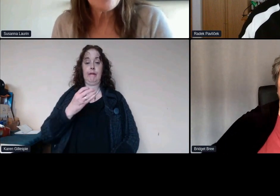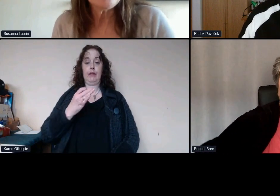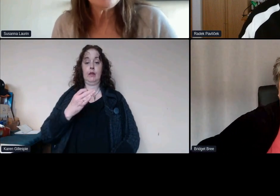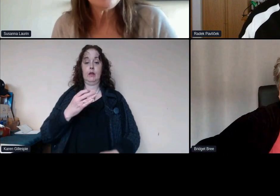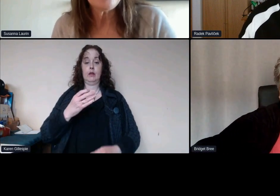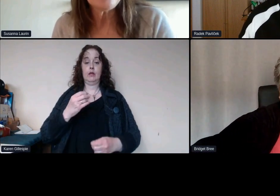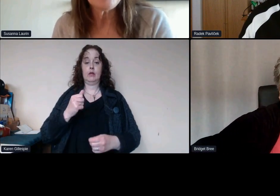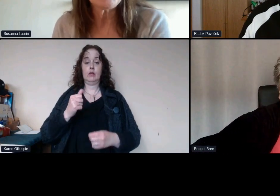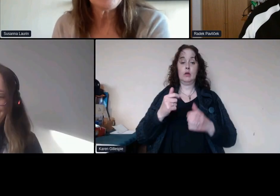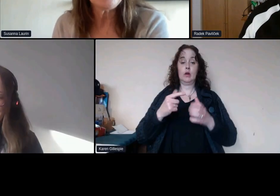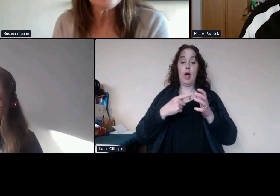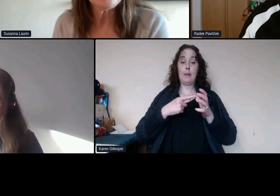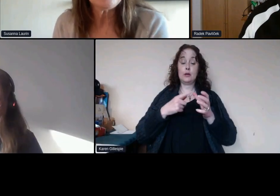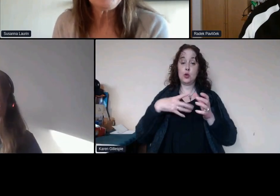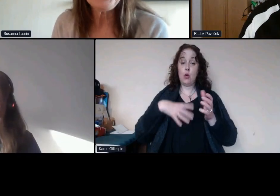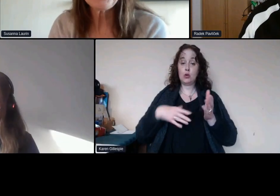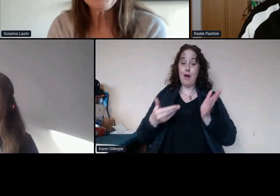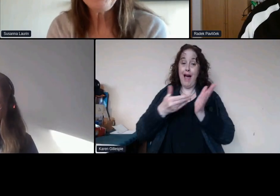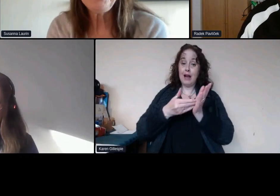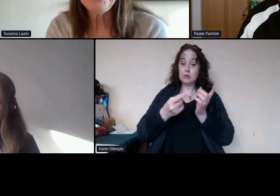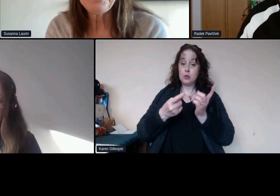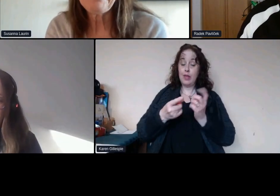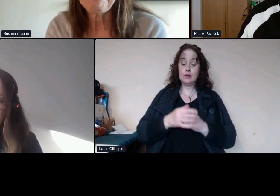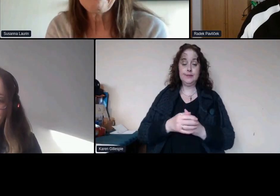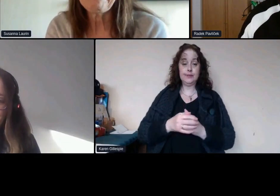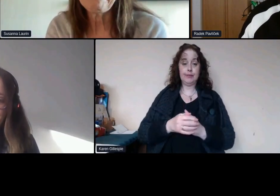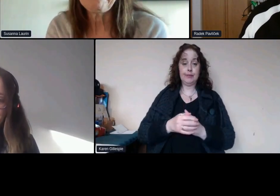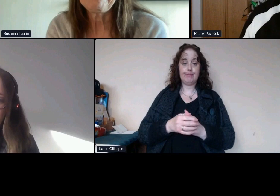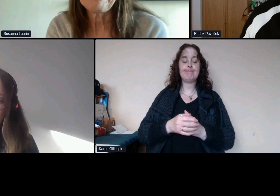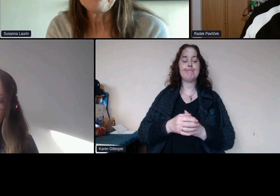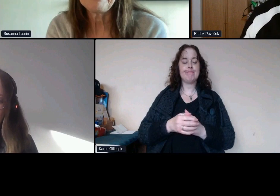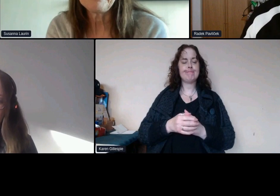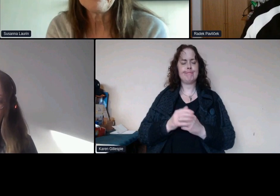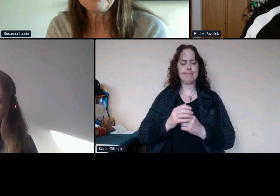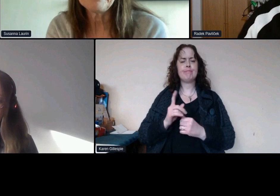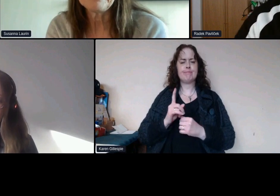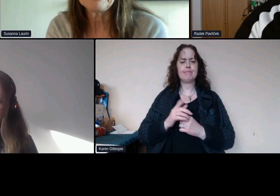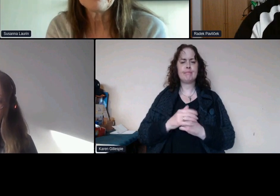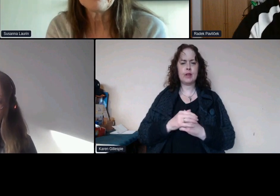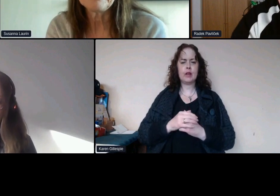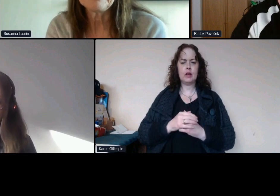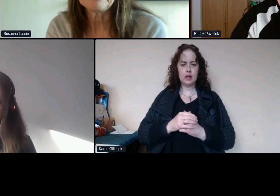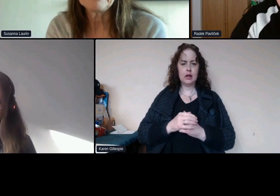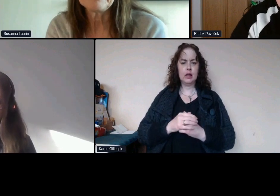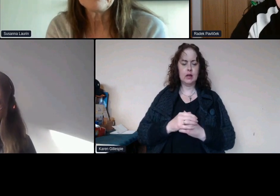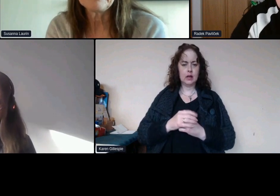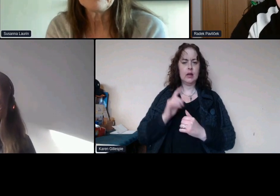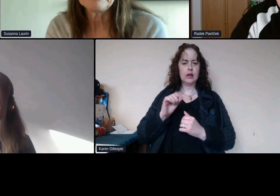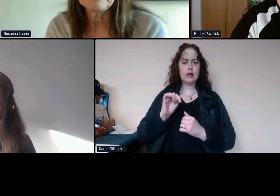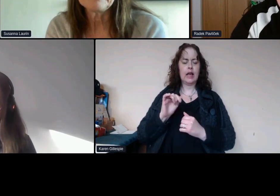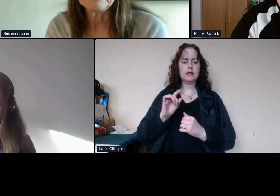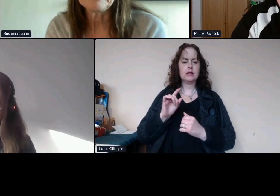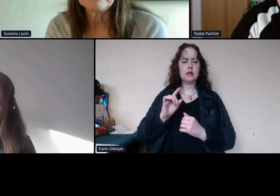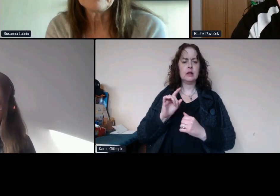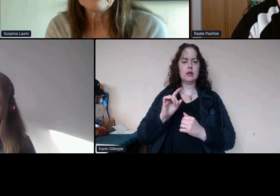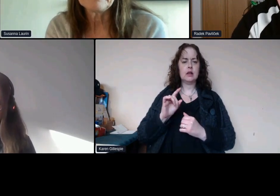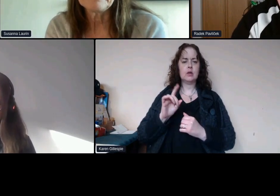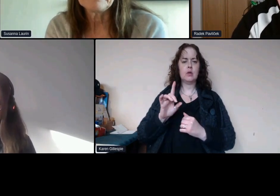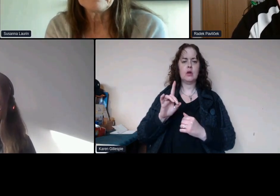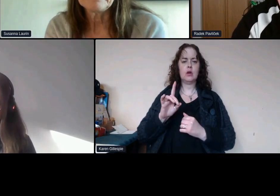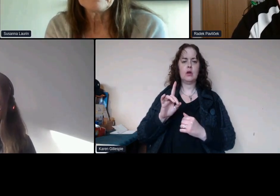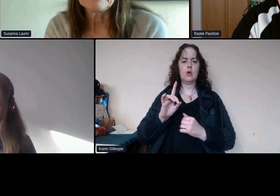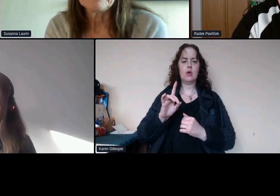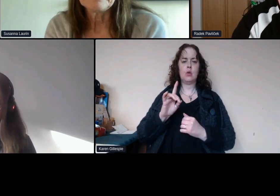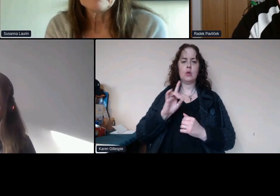to add anything to that? Yeah, well, that was actually what I wanted to say. For